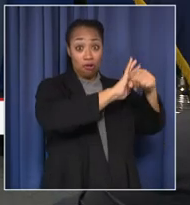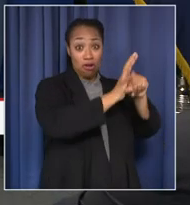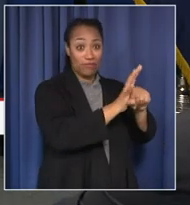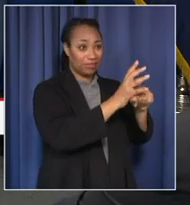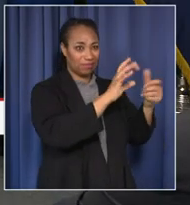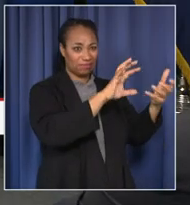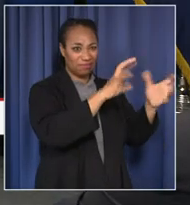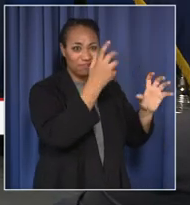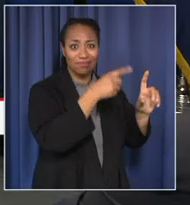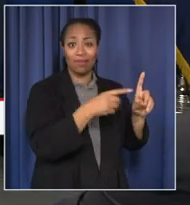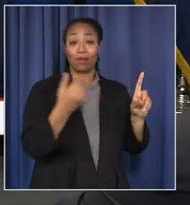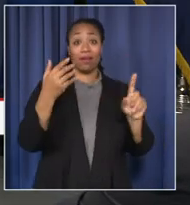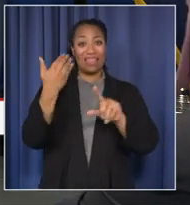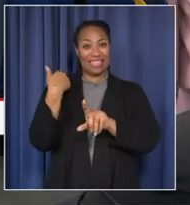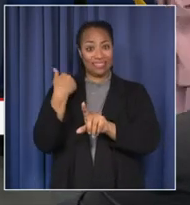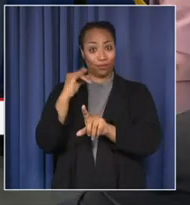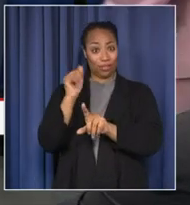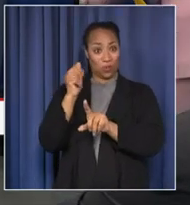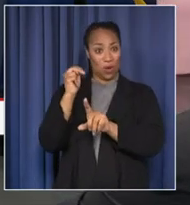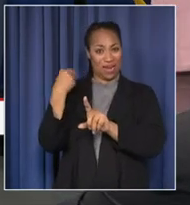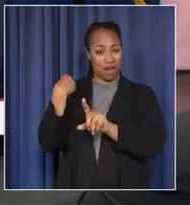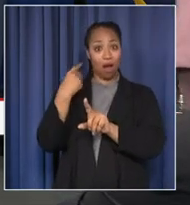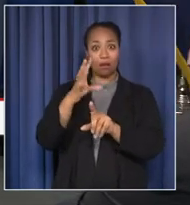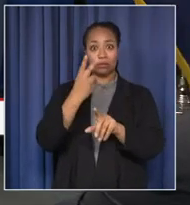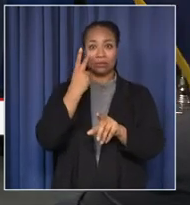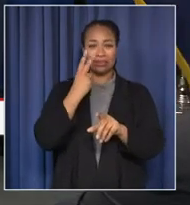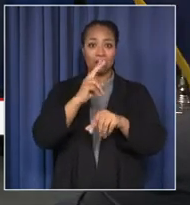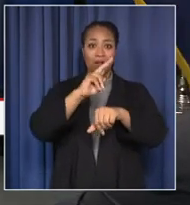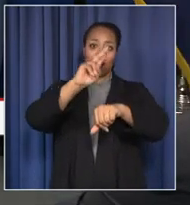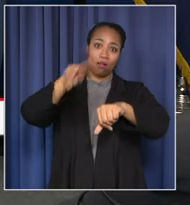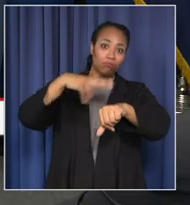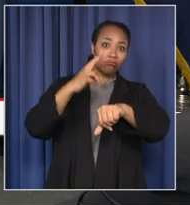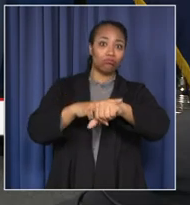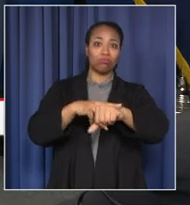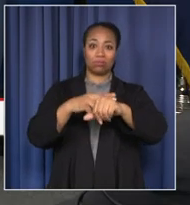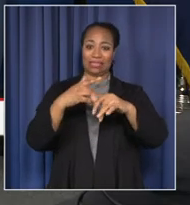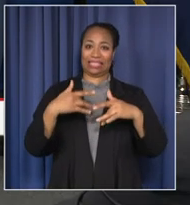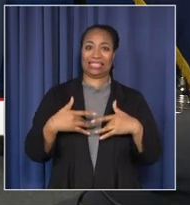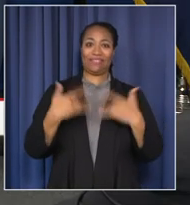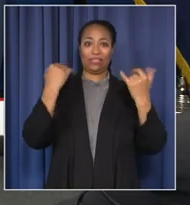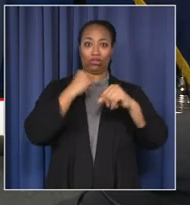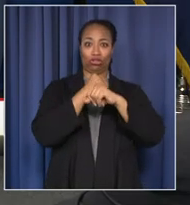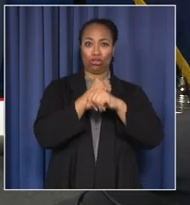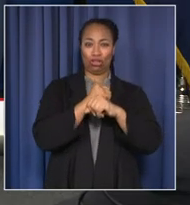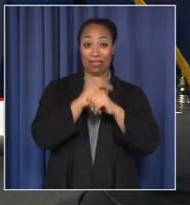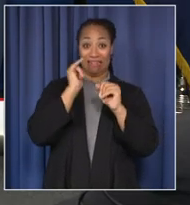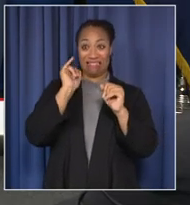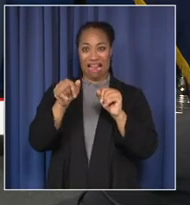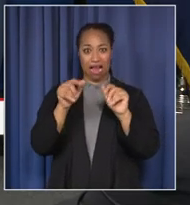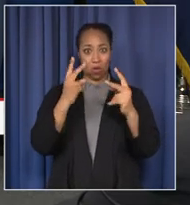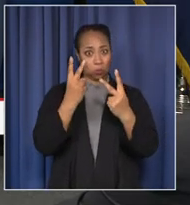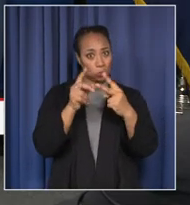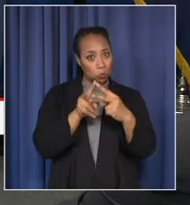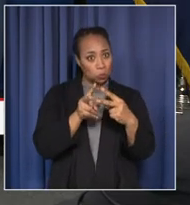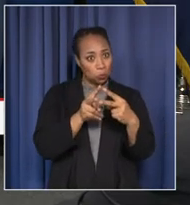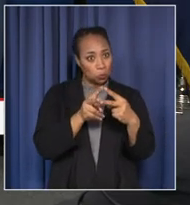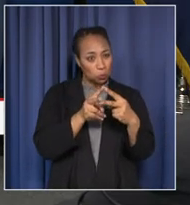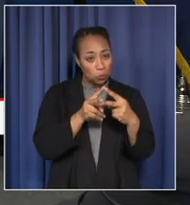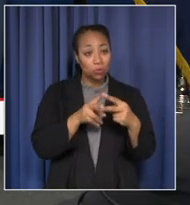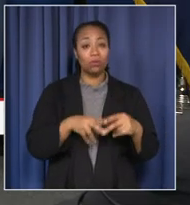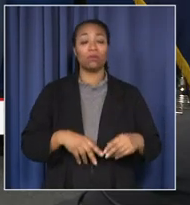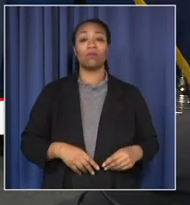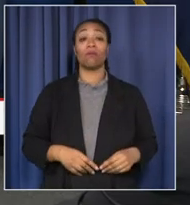snowstorms. We had an inaugural ceremony that changed, I think, the Thursday before the Monday of